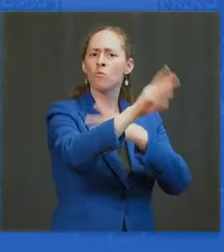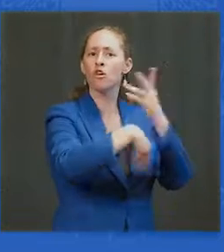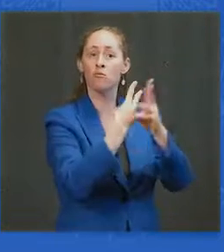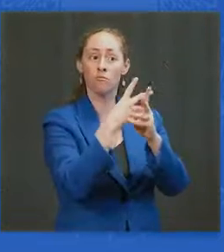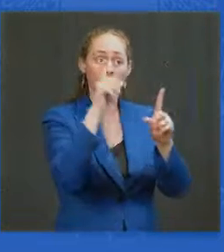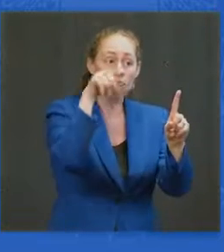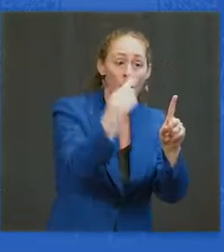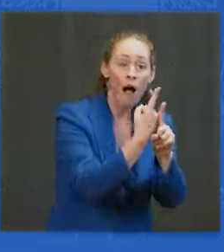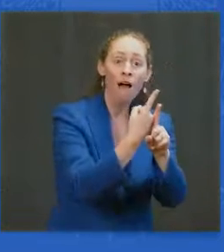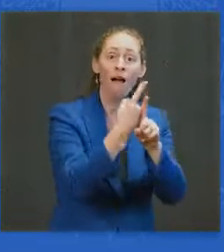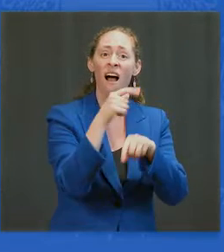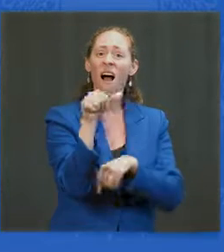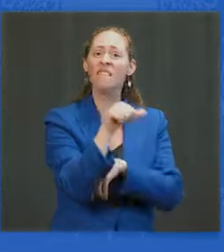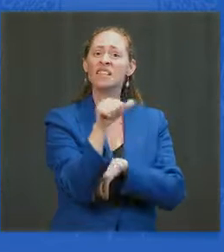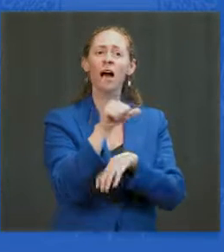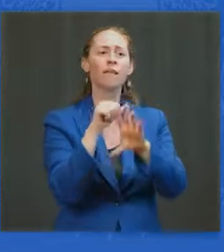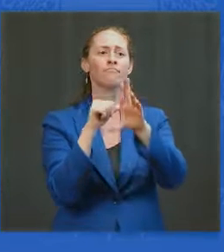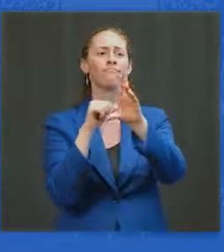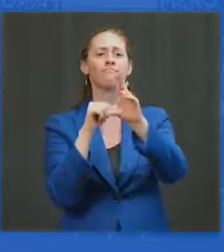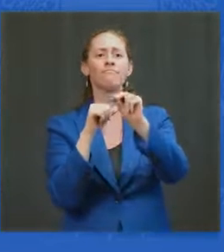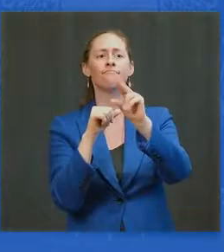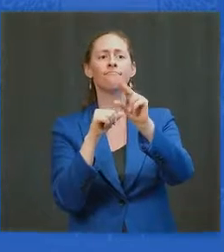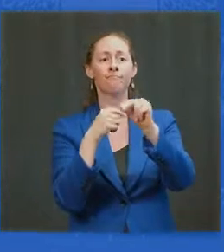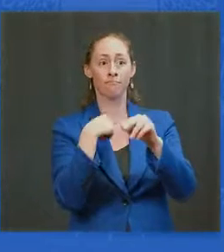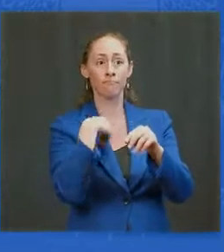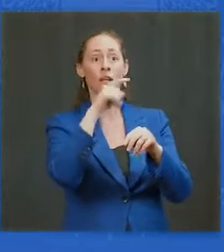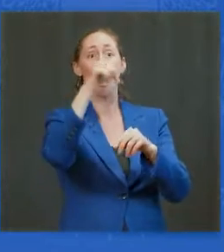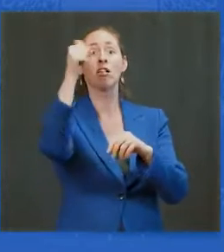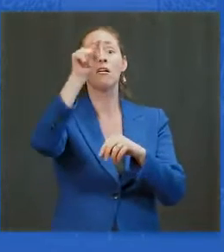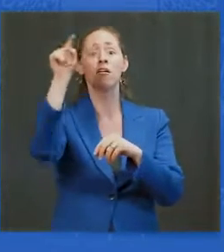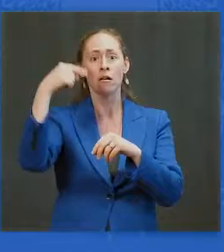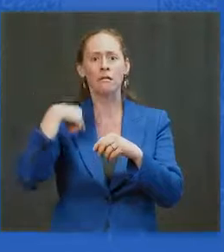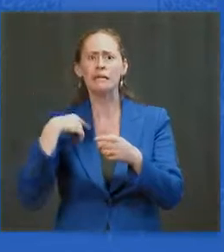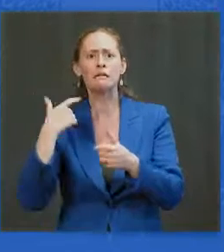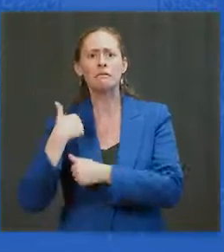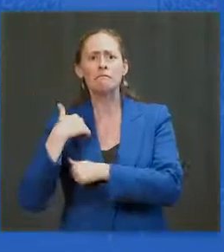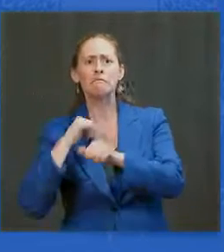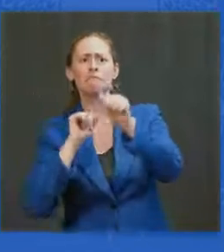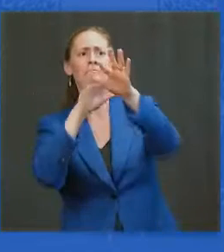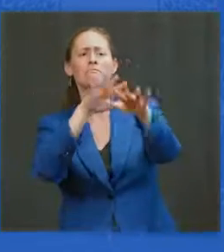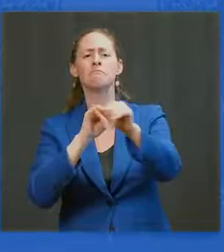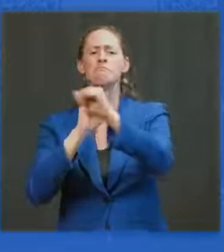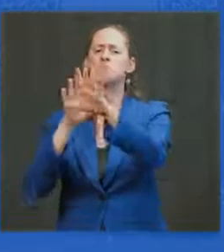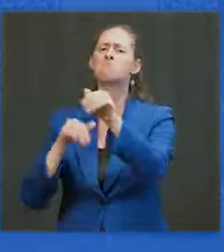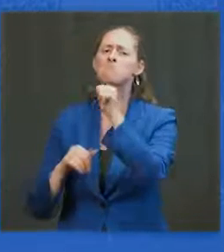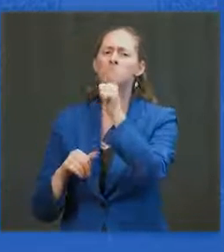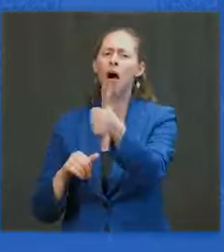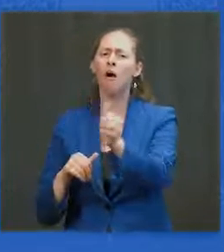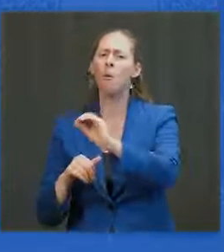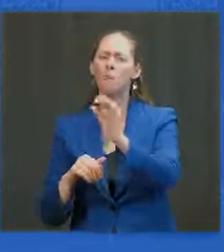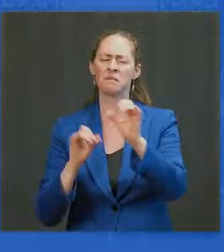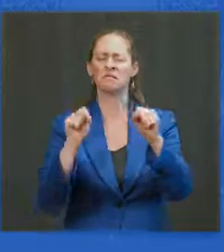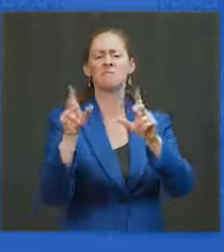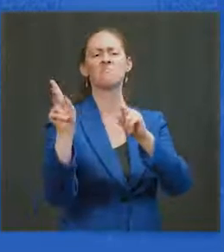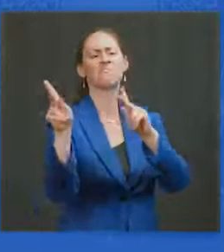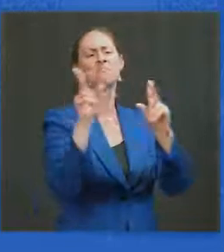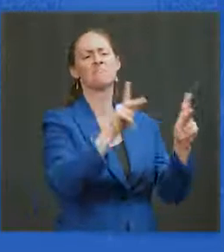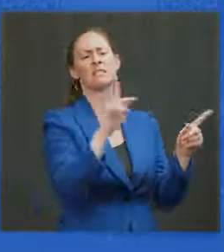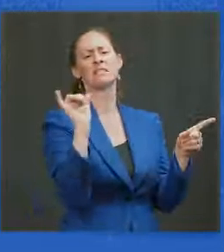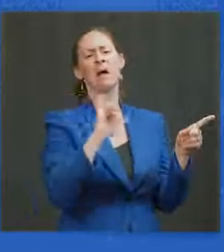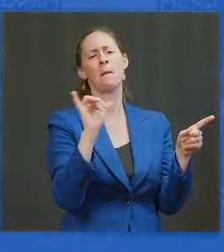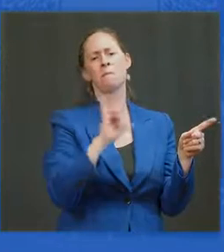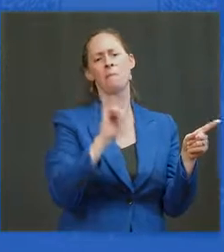presence on the ground. And we can and will do the same thing in Afghanistan with our over-the-horizon